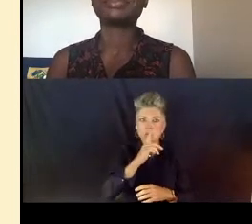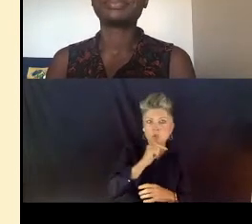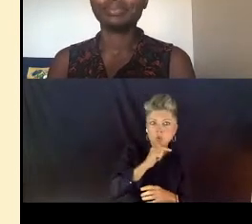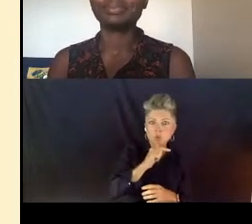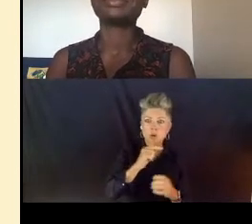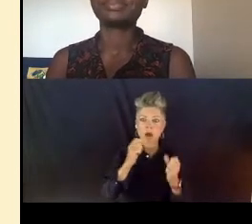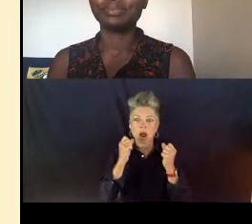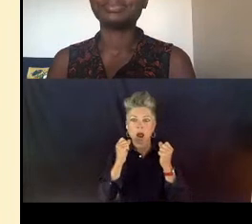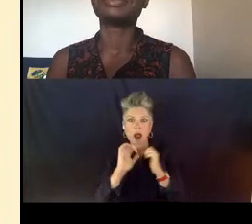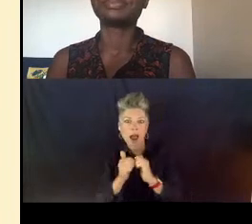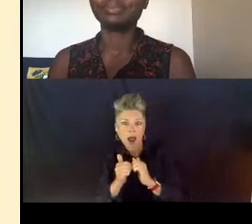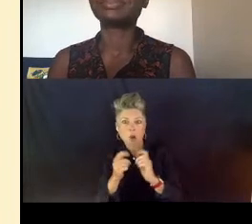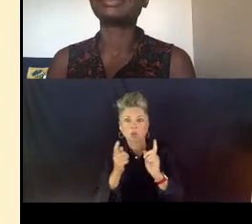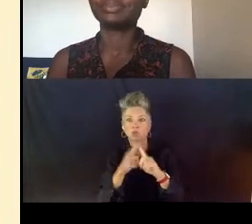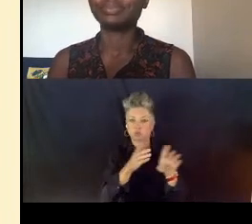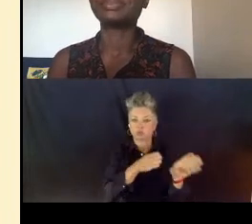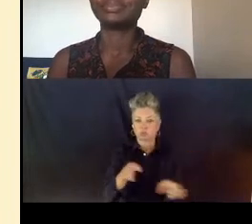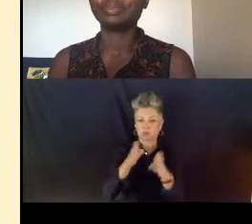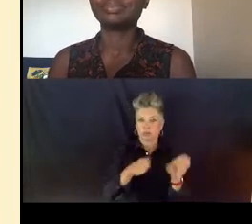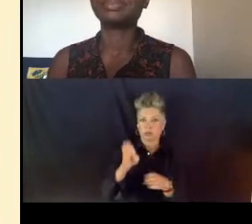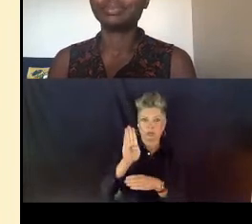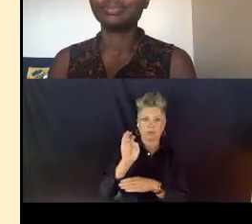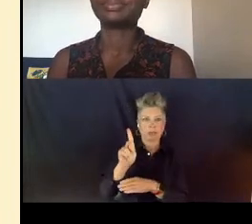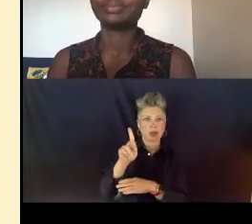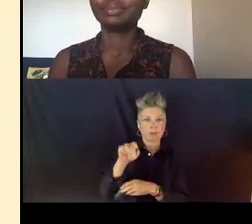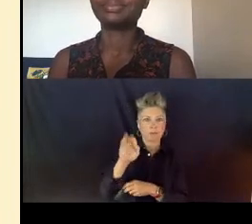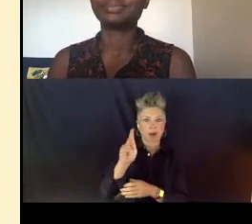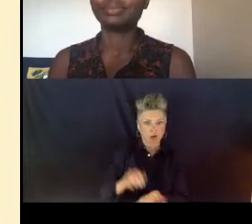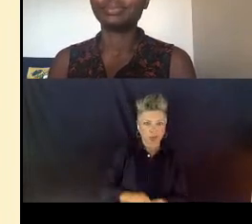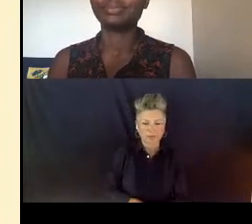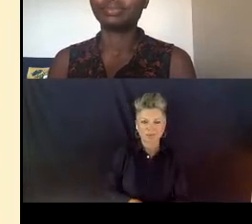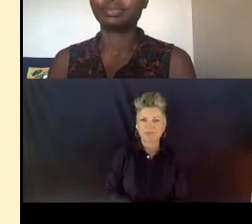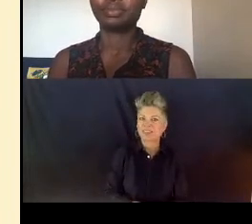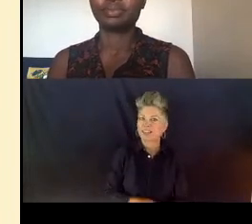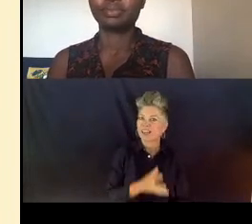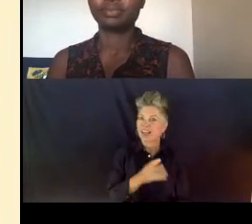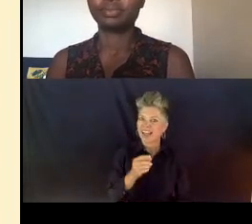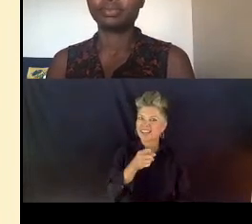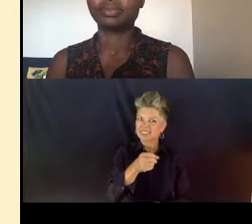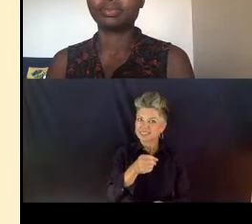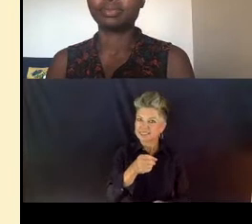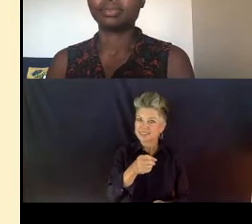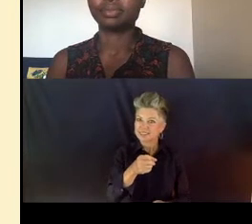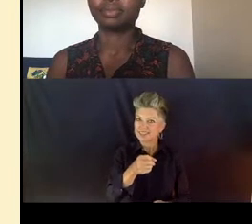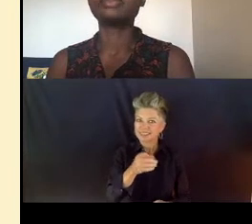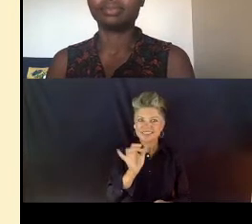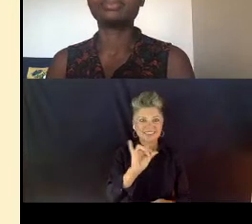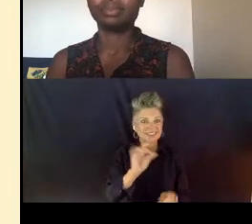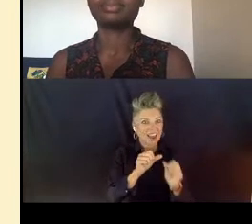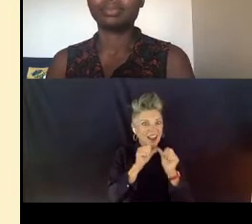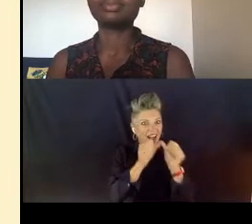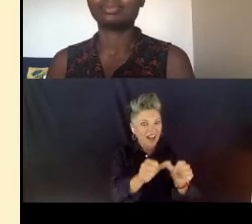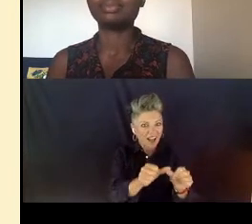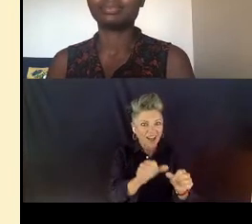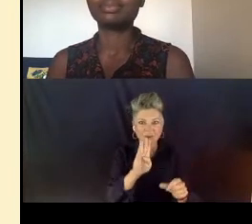about getting a block party. And this it was triggering because it's like, this is like an endless block party. I really like